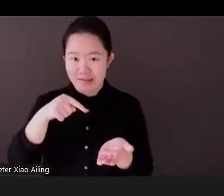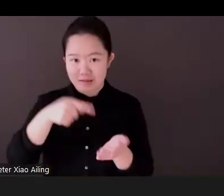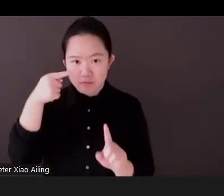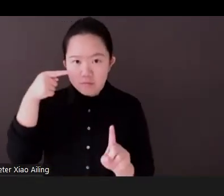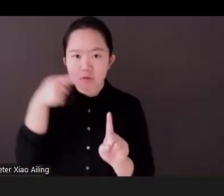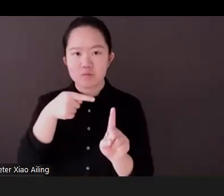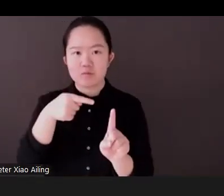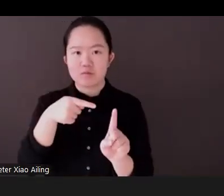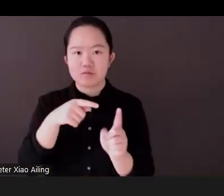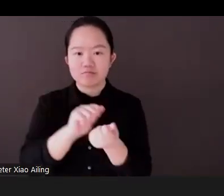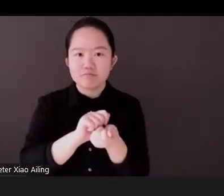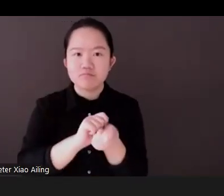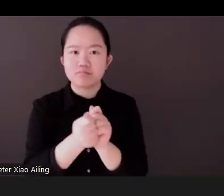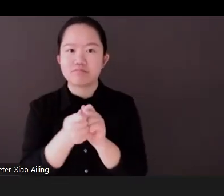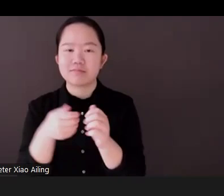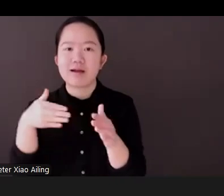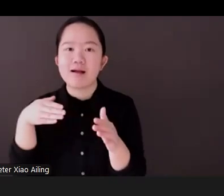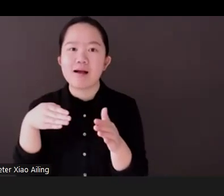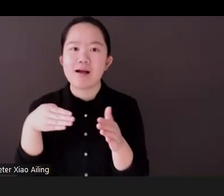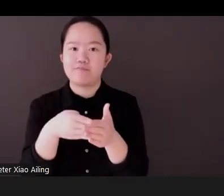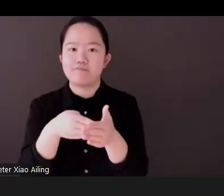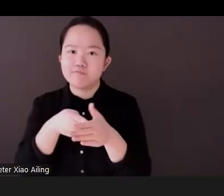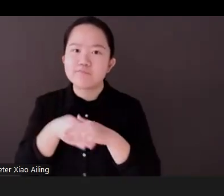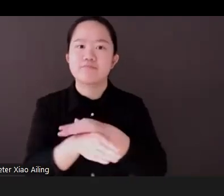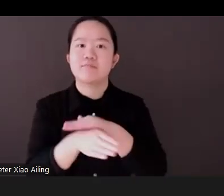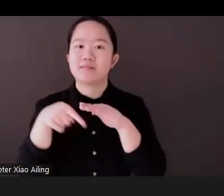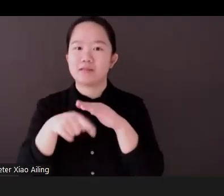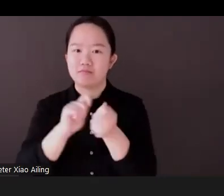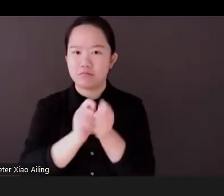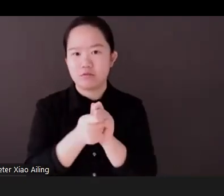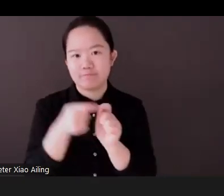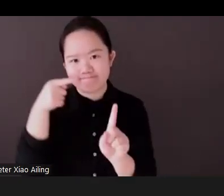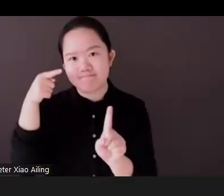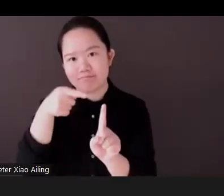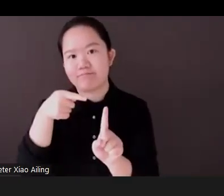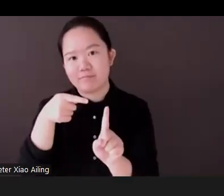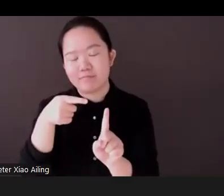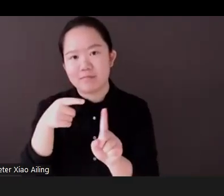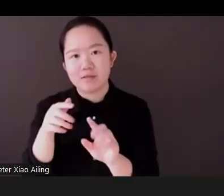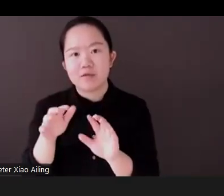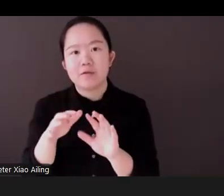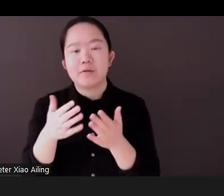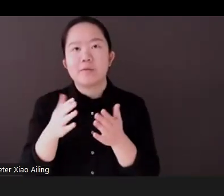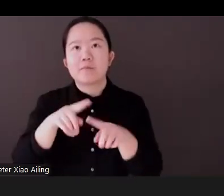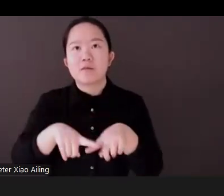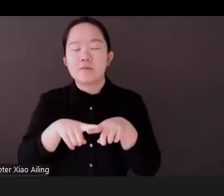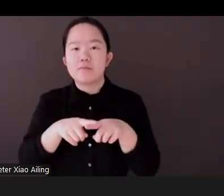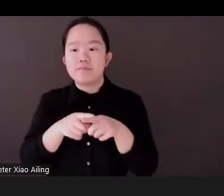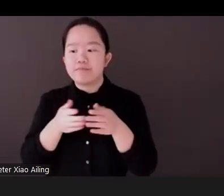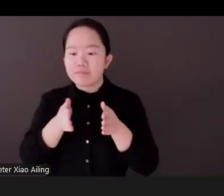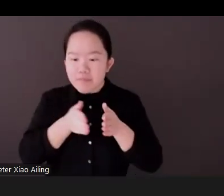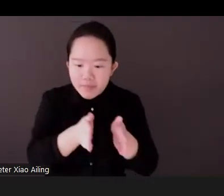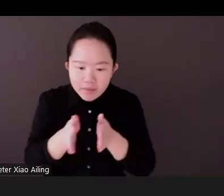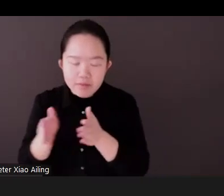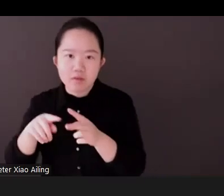work. It's something that just maybe some research needs to be done to make that evaluation. But I think,